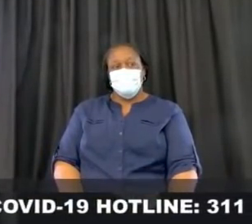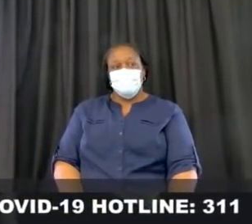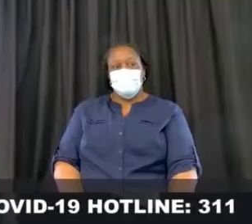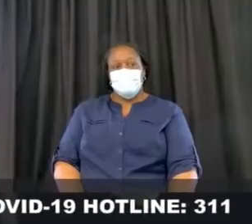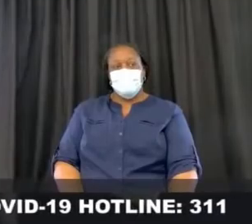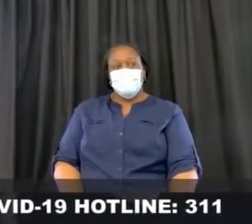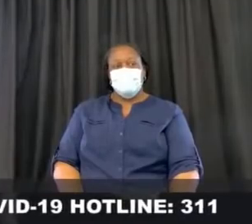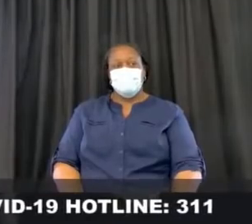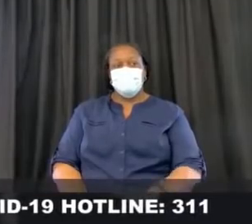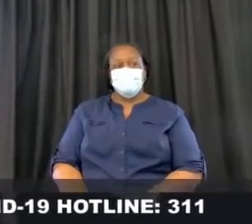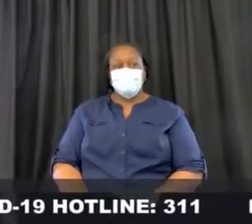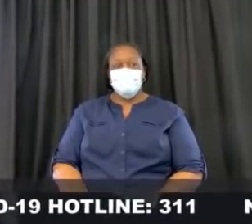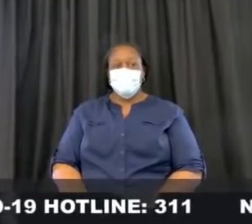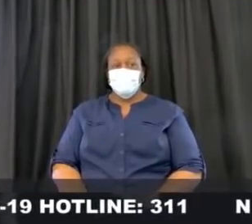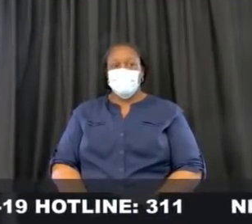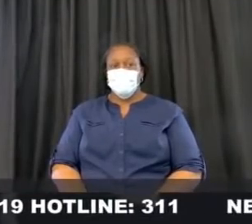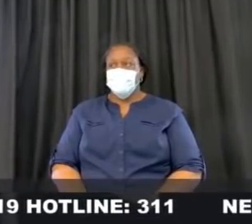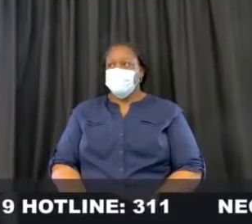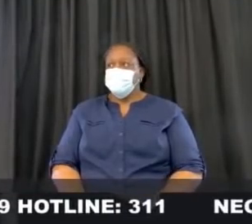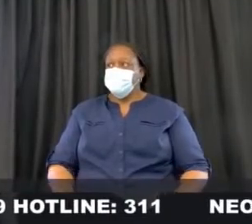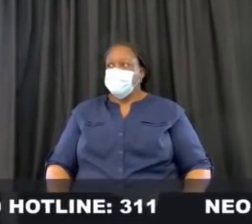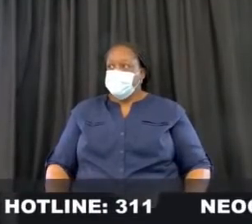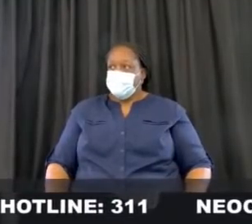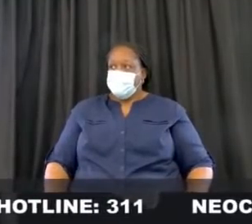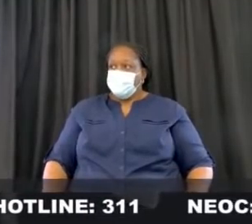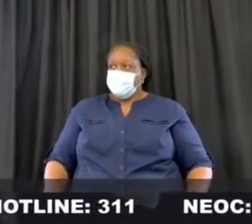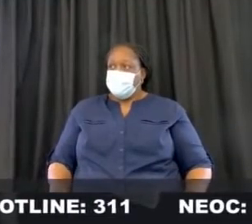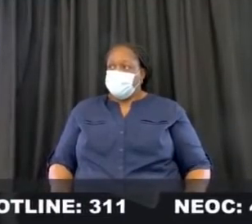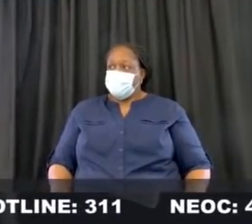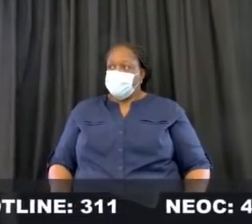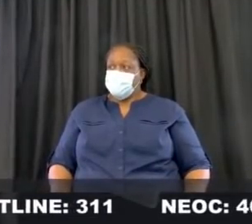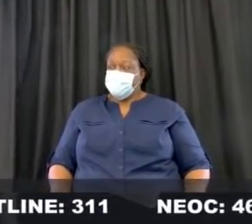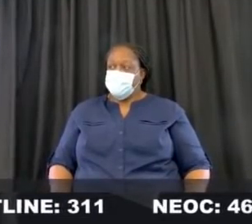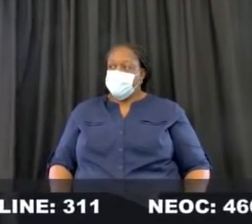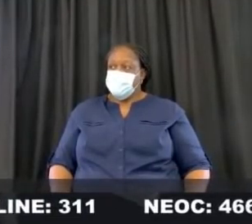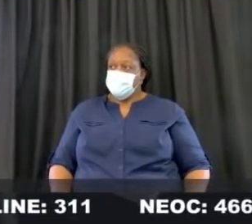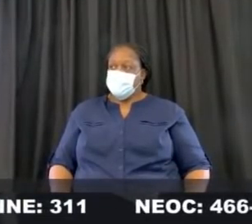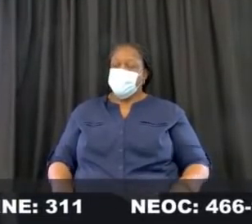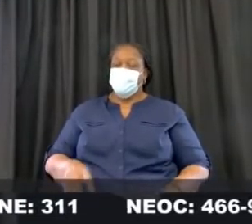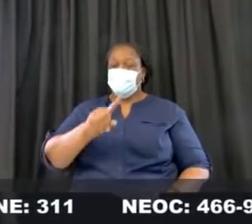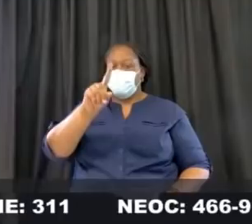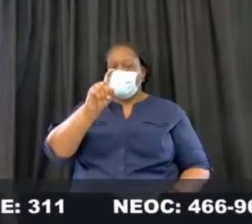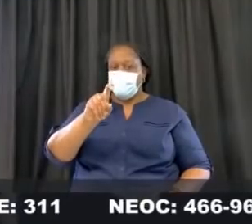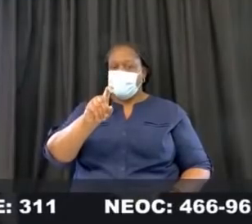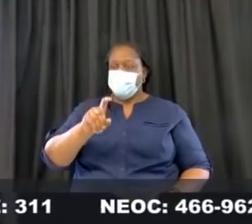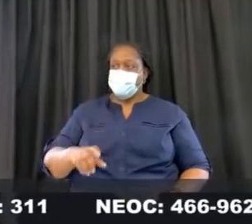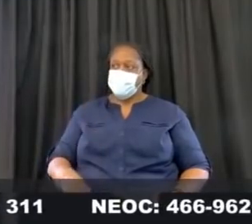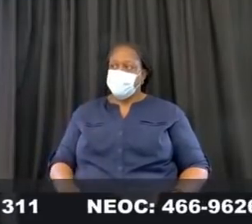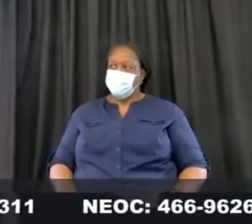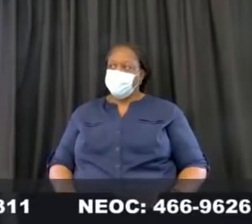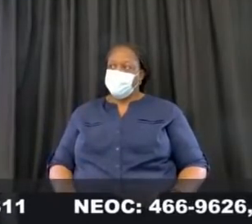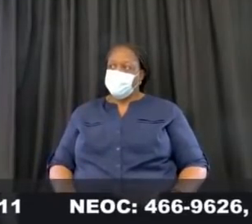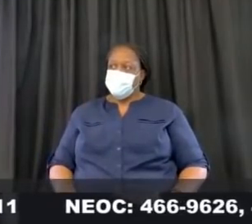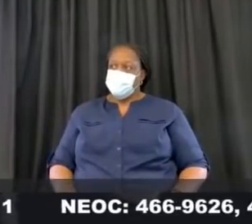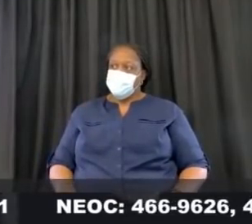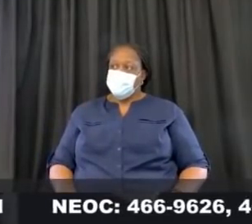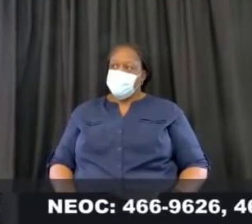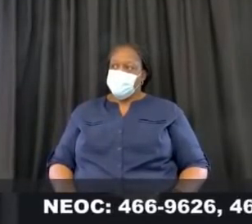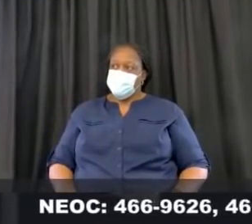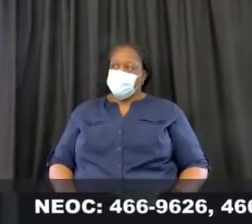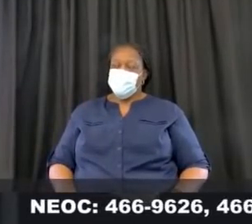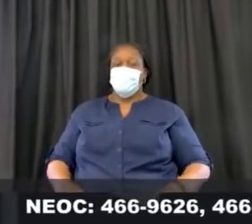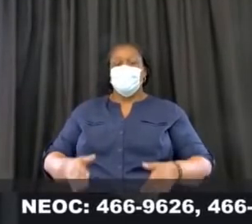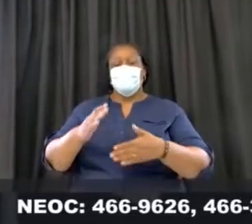Thank you, Dr. Wilkinson. This next question is from SKN Newsline.